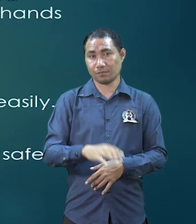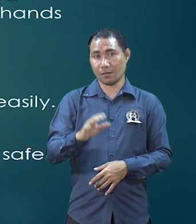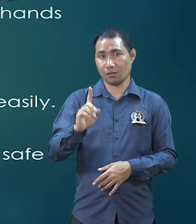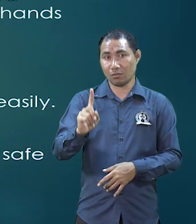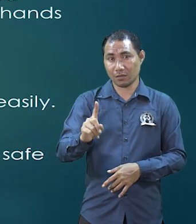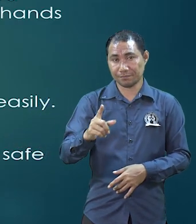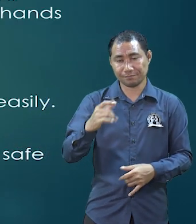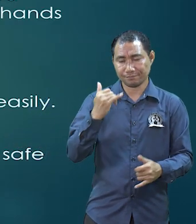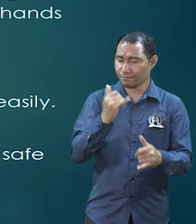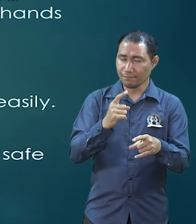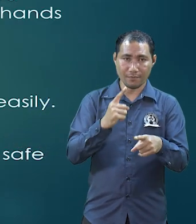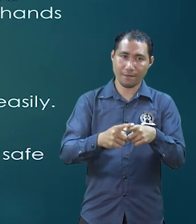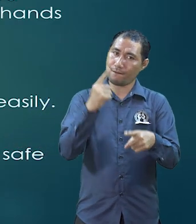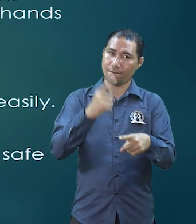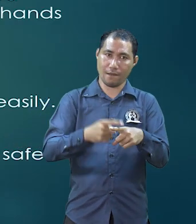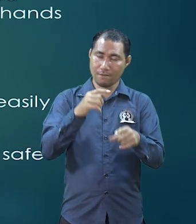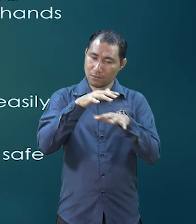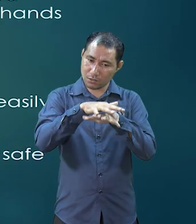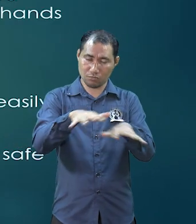more easily.